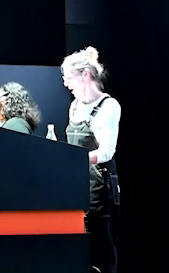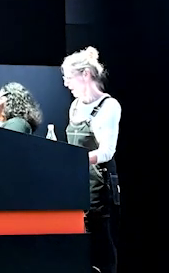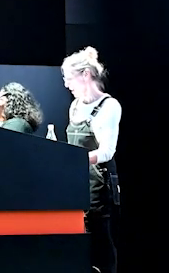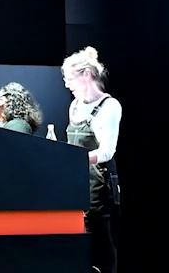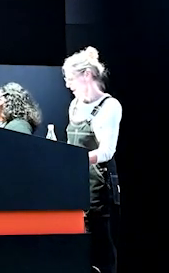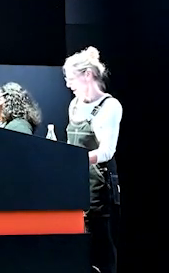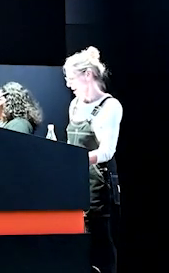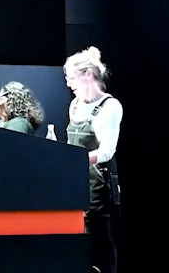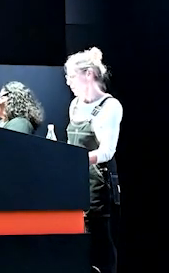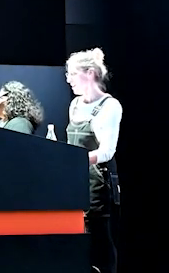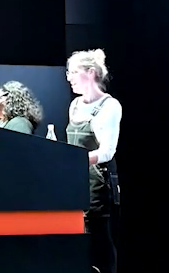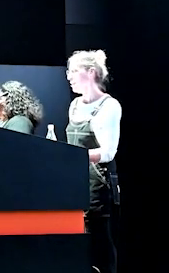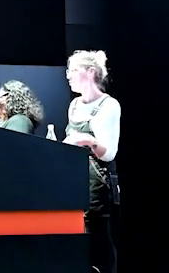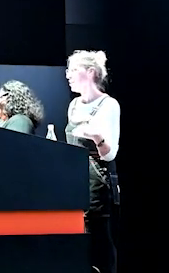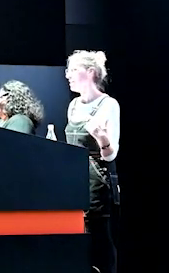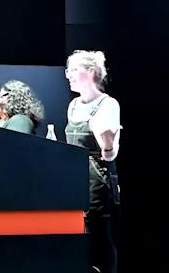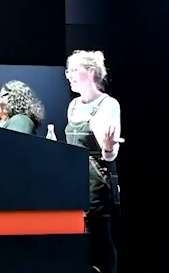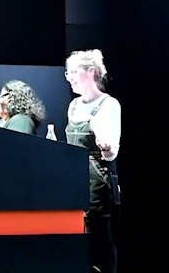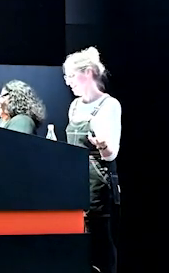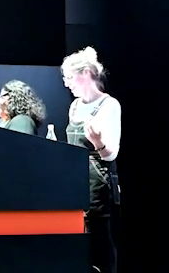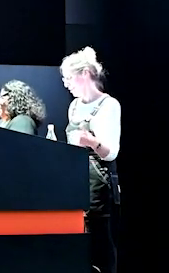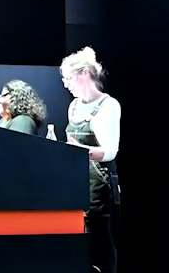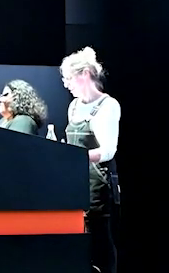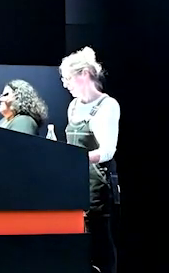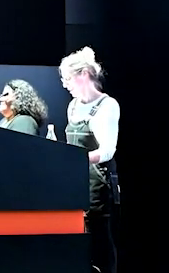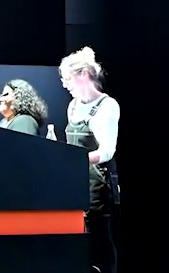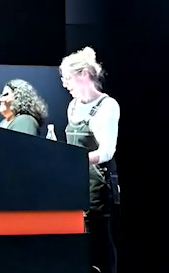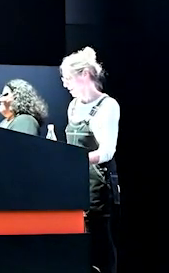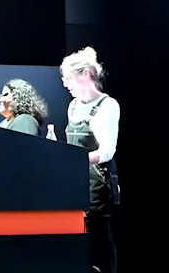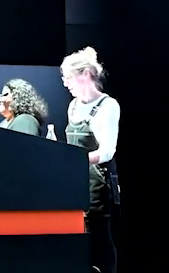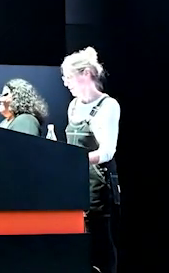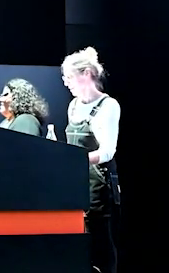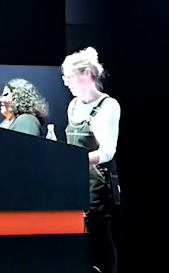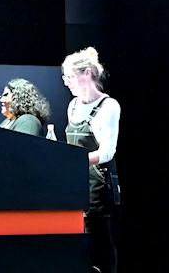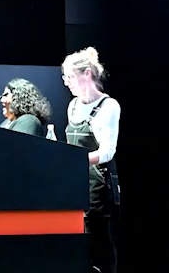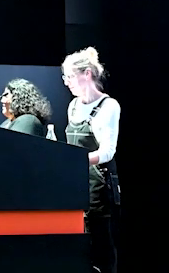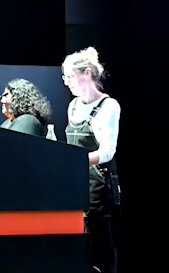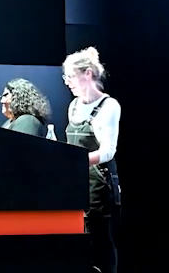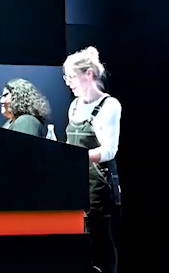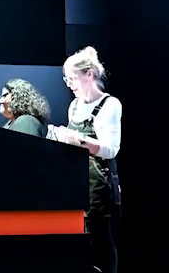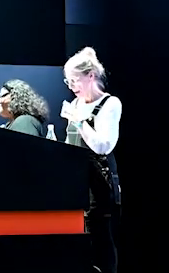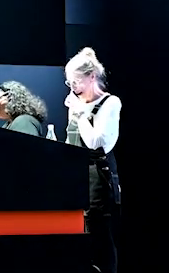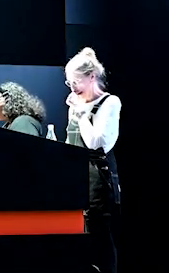grown-up way, but still feels like the characters.